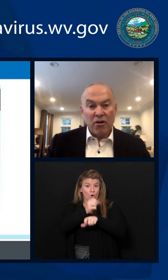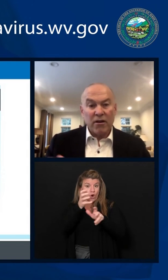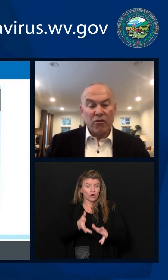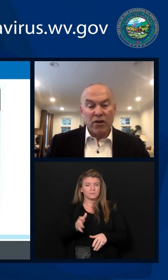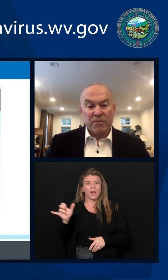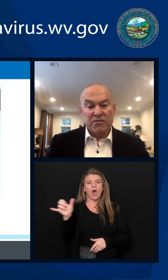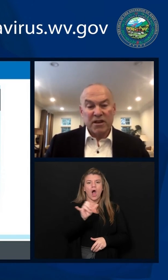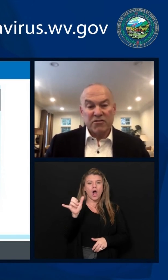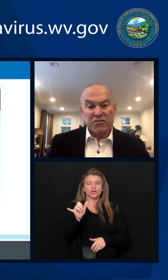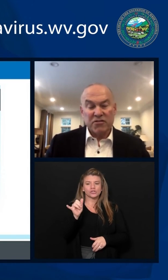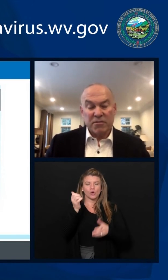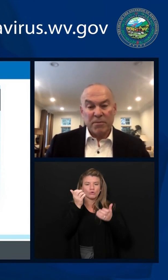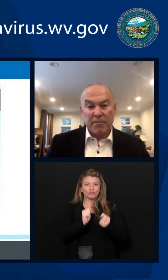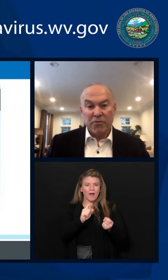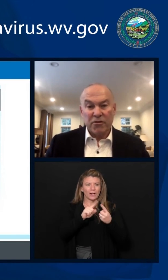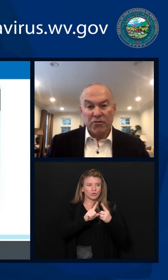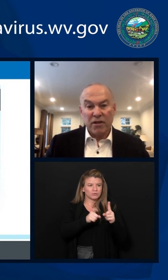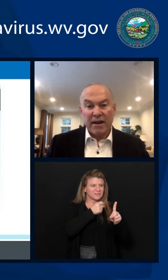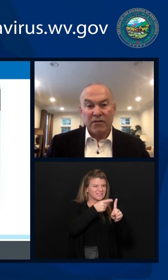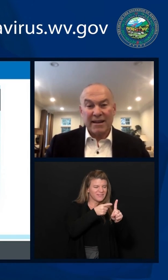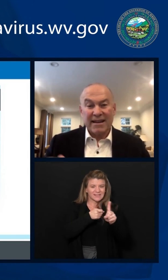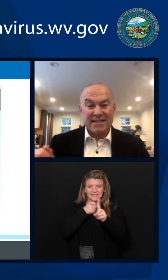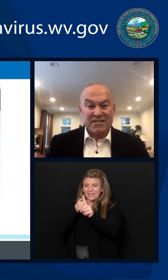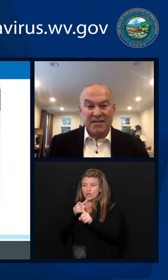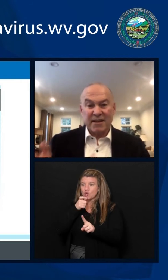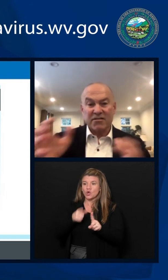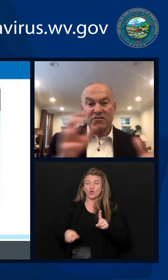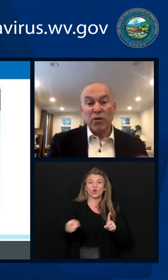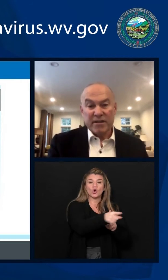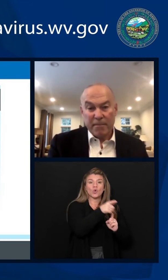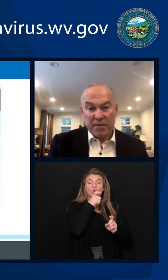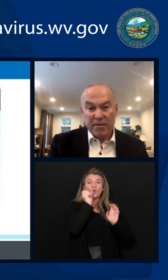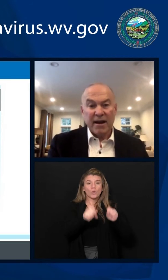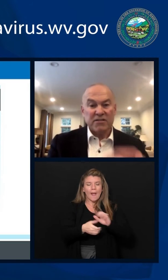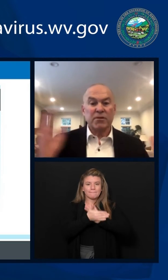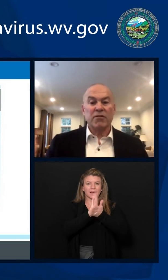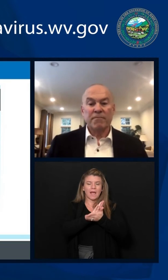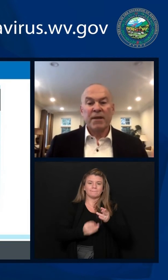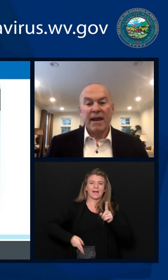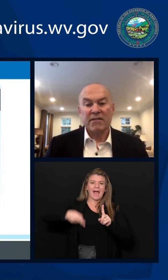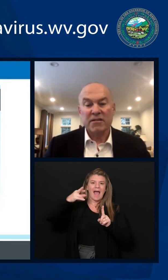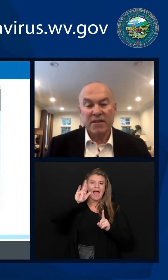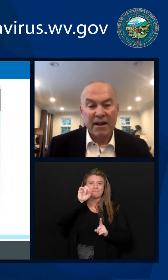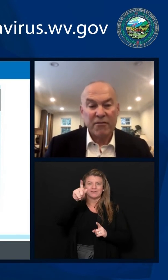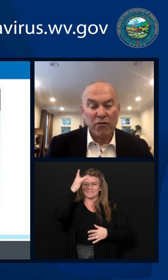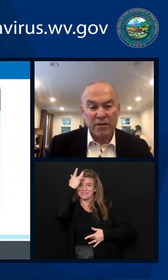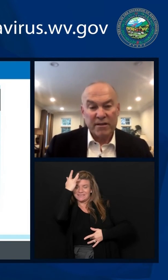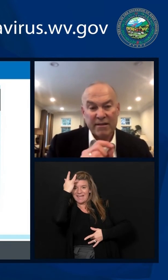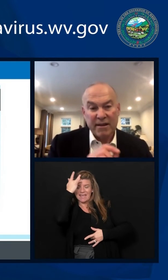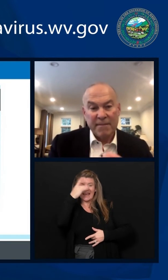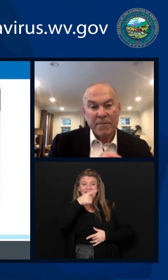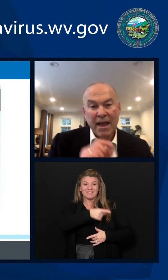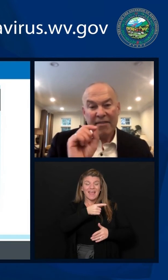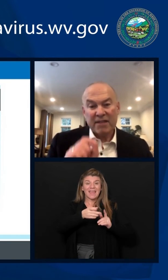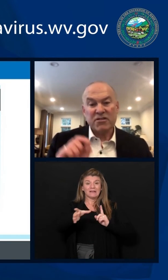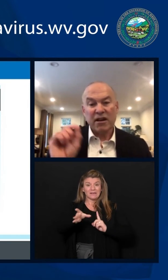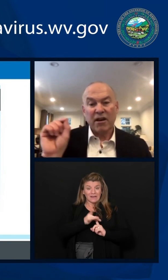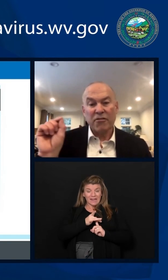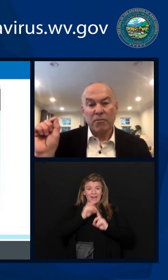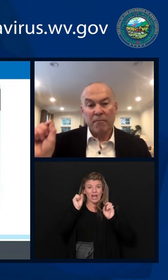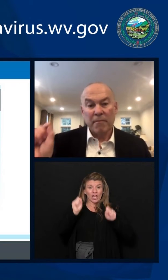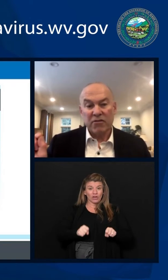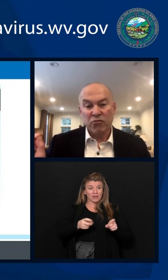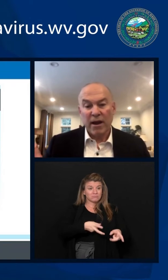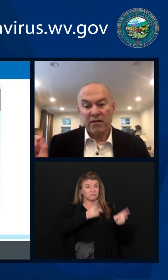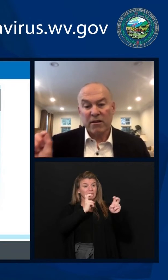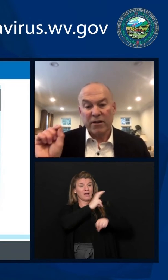to target our immunizations to the people that are likely to get the sickest, to end up in the hospital and to die of COVID-19. And that's the